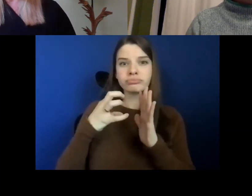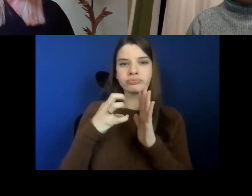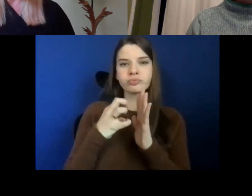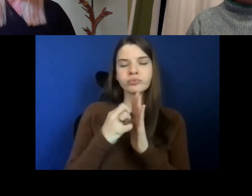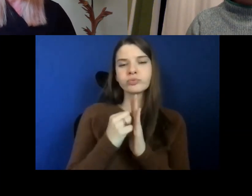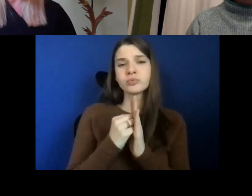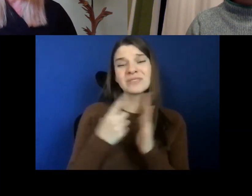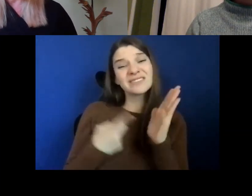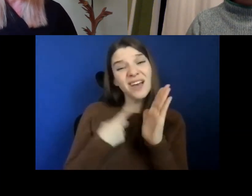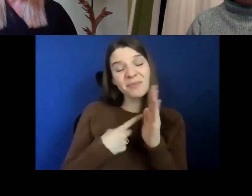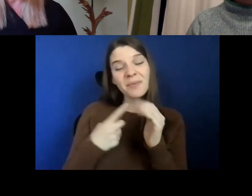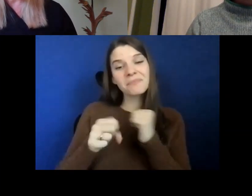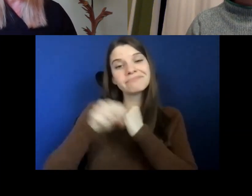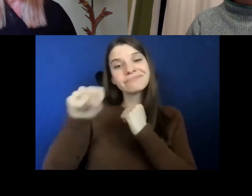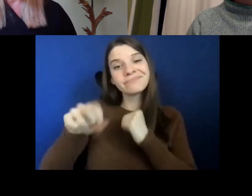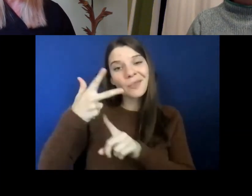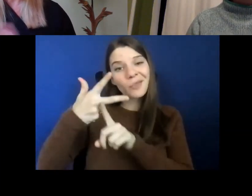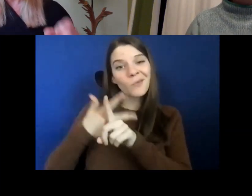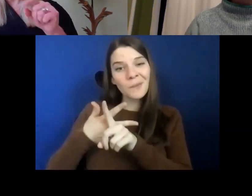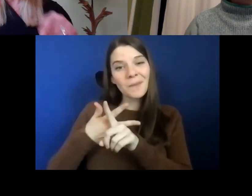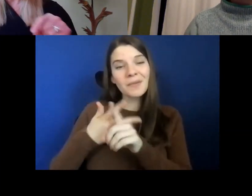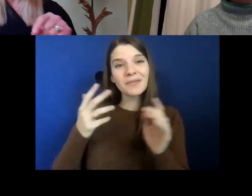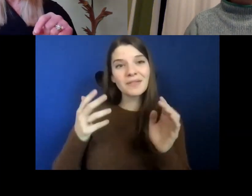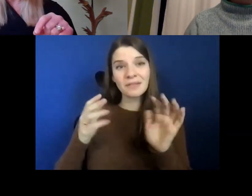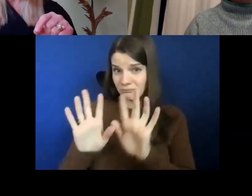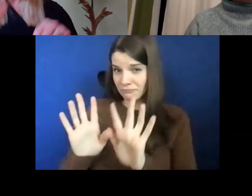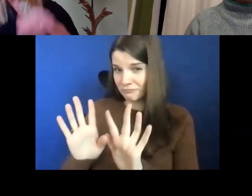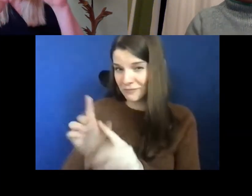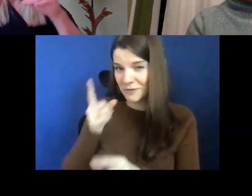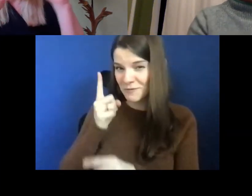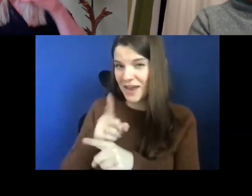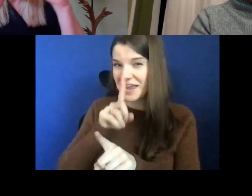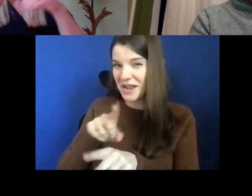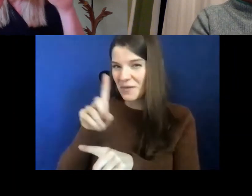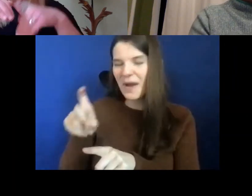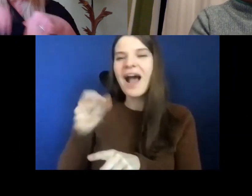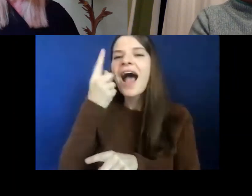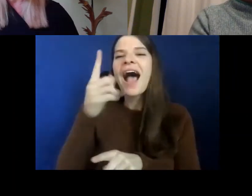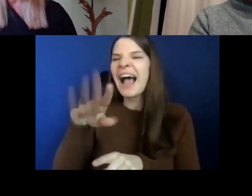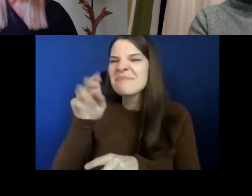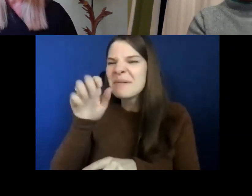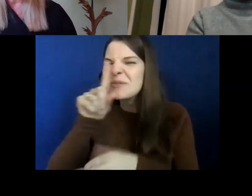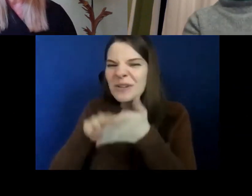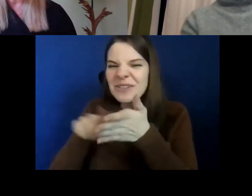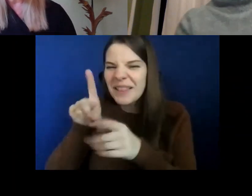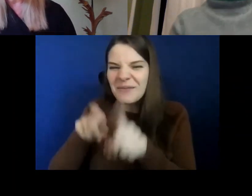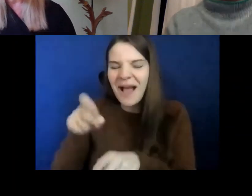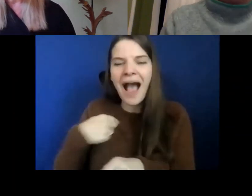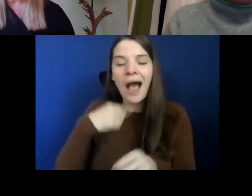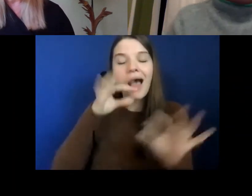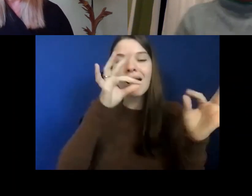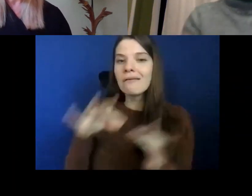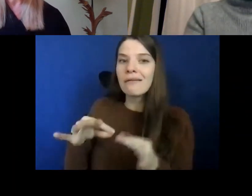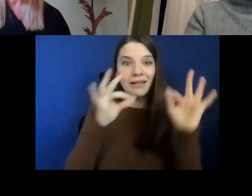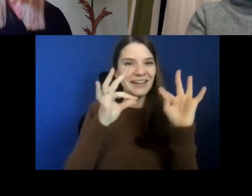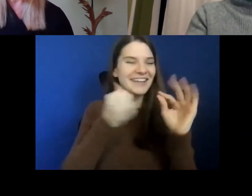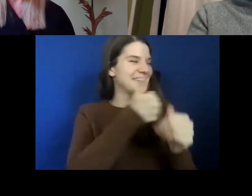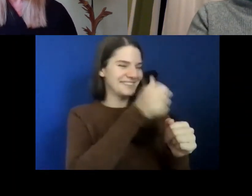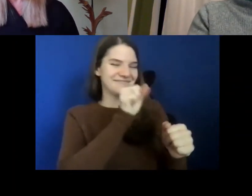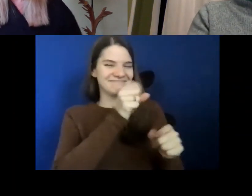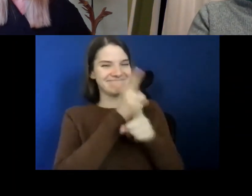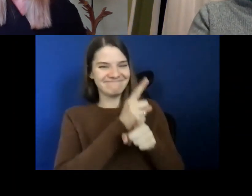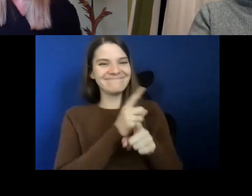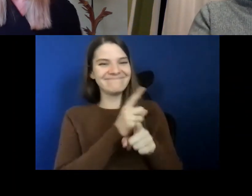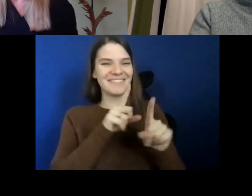long as 3 months. Did I get that question right, Pamela? Because I kind of read it fast. Yeah, that's good. Thank you.